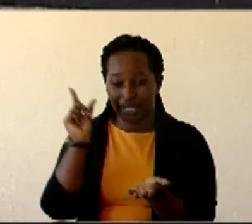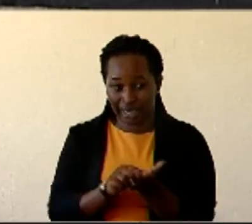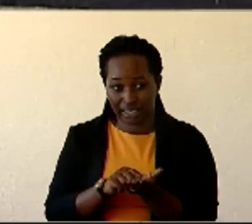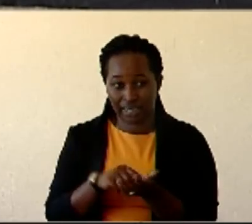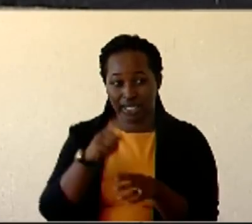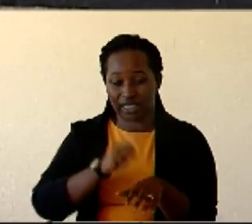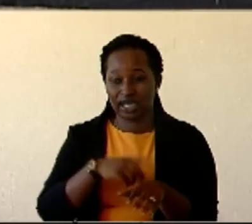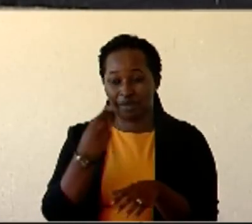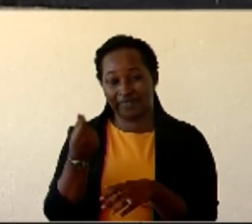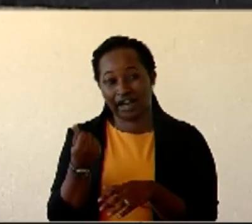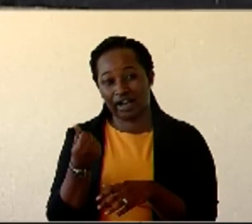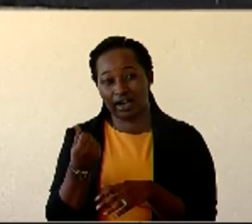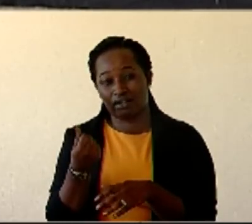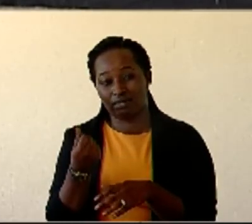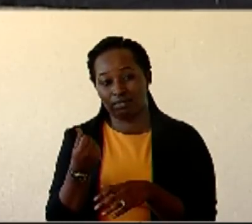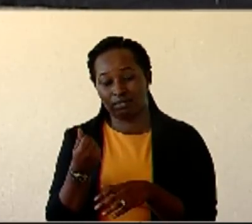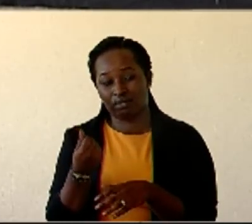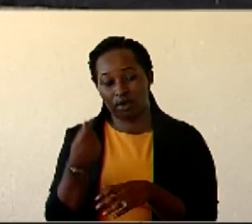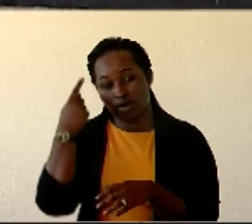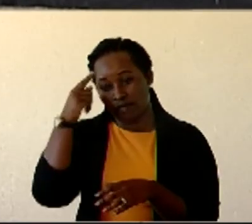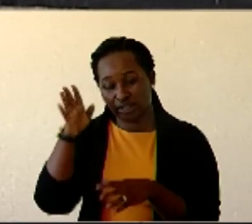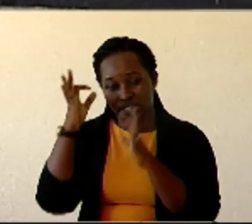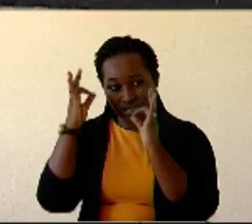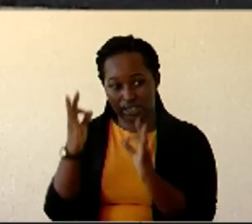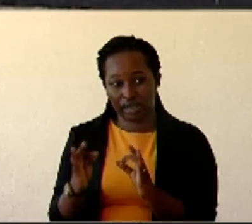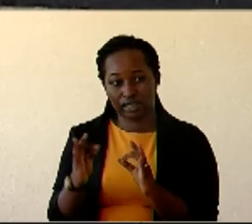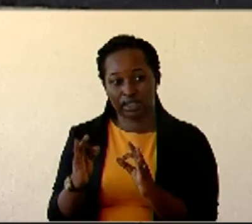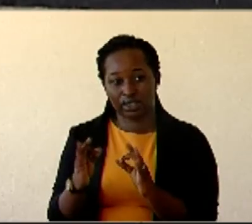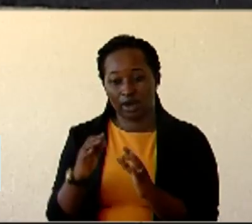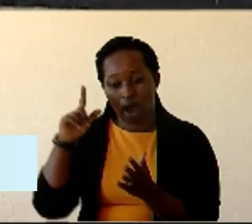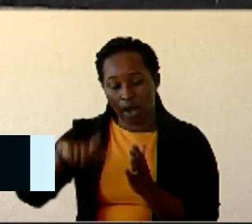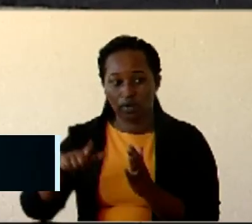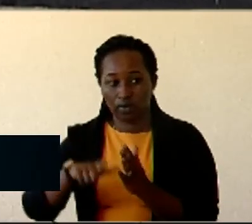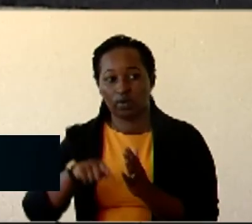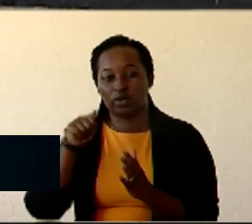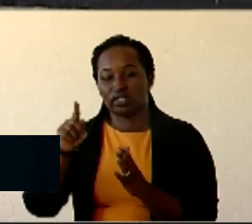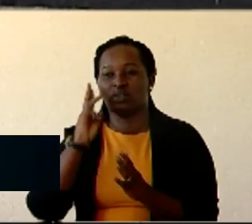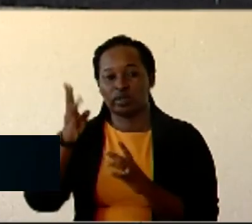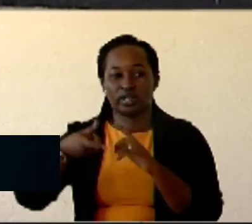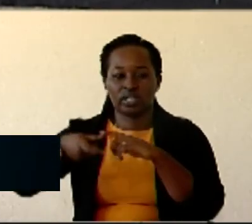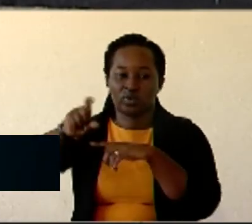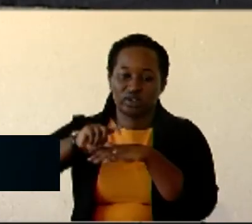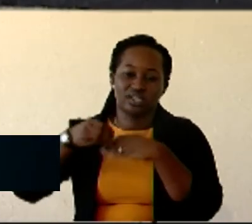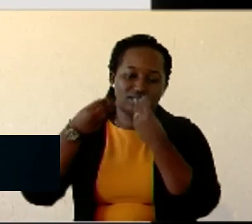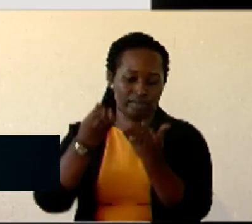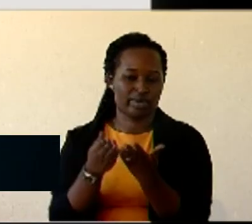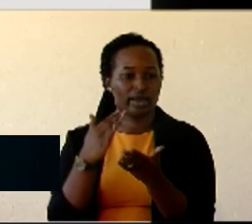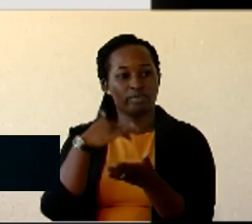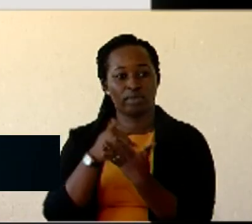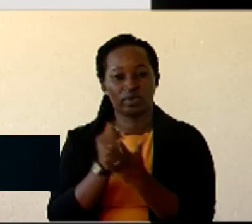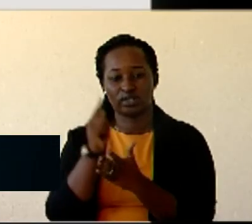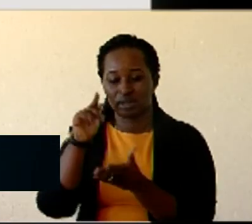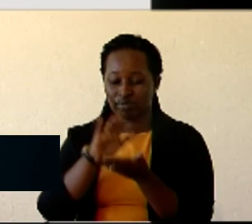costs or when the prices for these factors of production are very low, that will increase the supply of goods because it